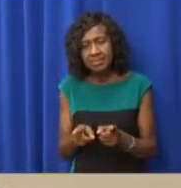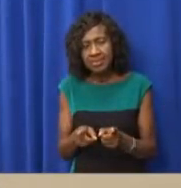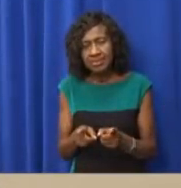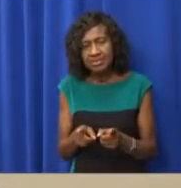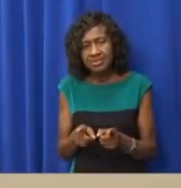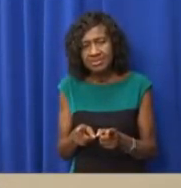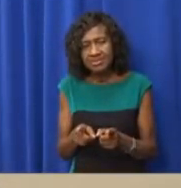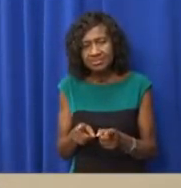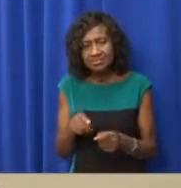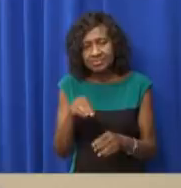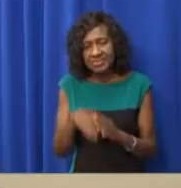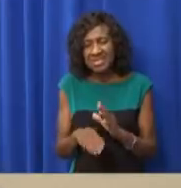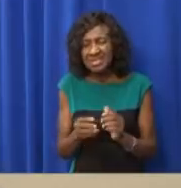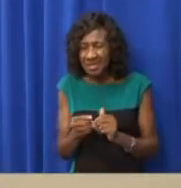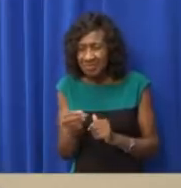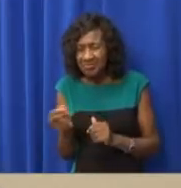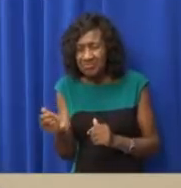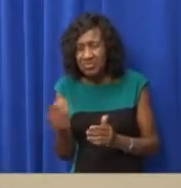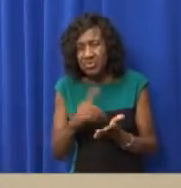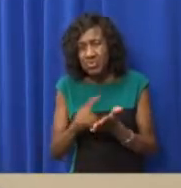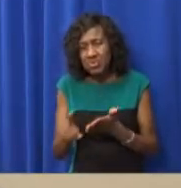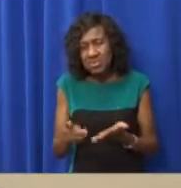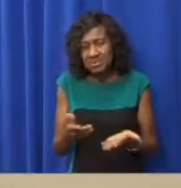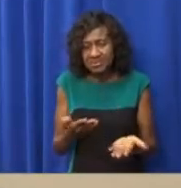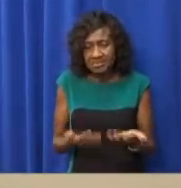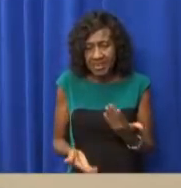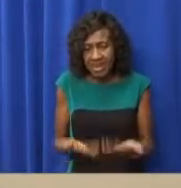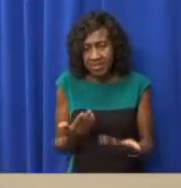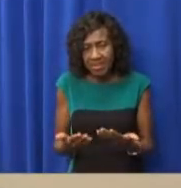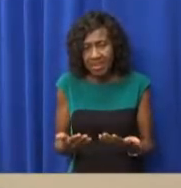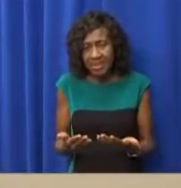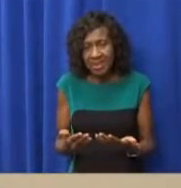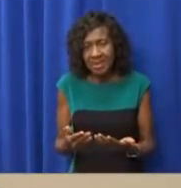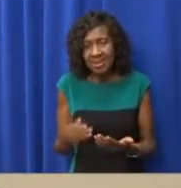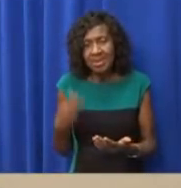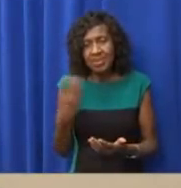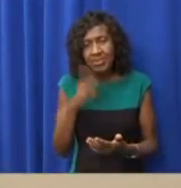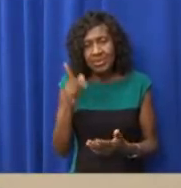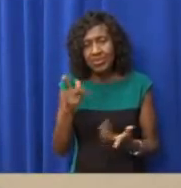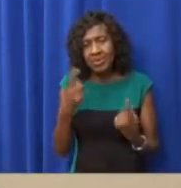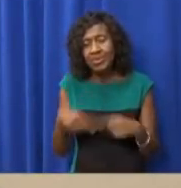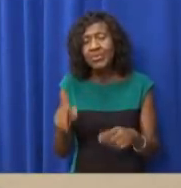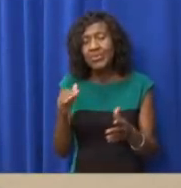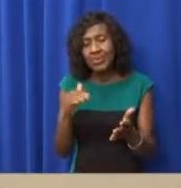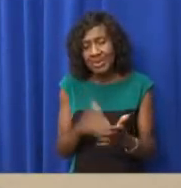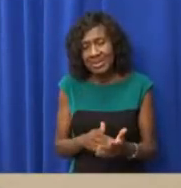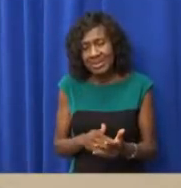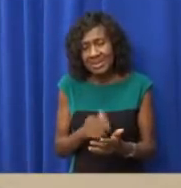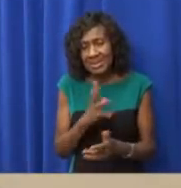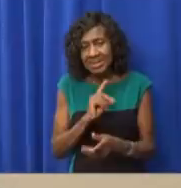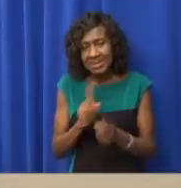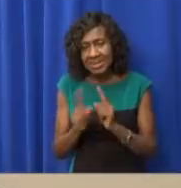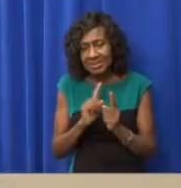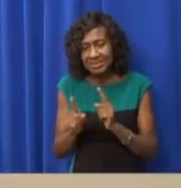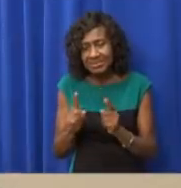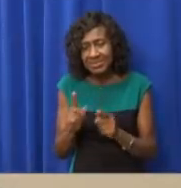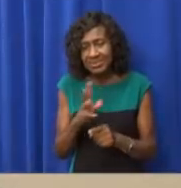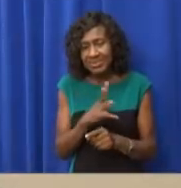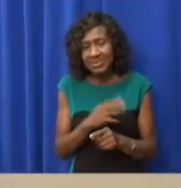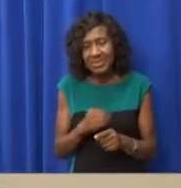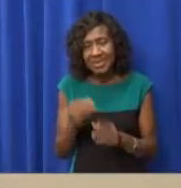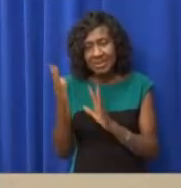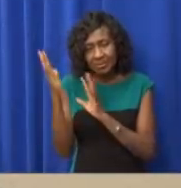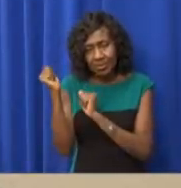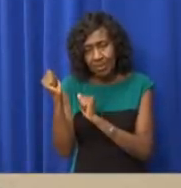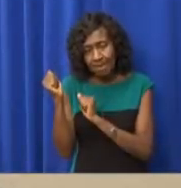a couple of weeks. So, I mean, we are planning to return to that, and we hope very much to be able to arrange that as soon as possible.